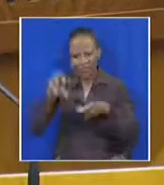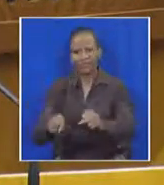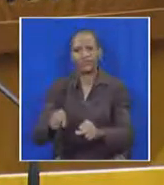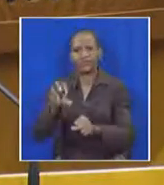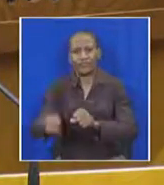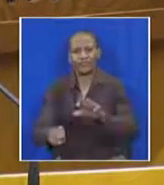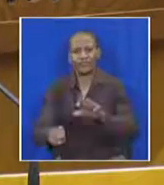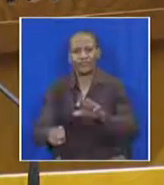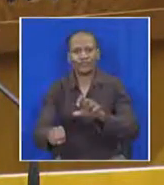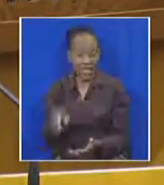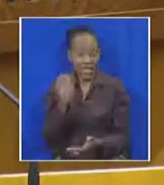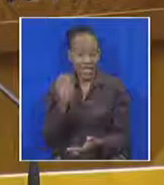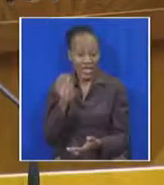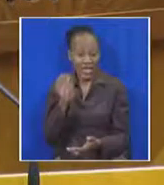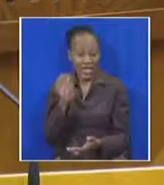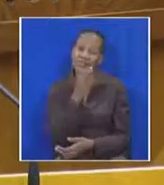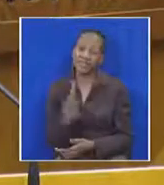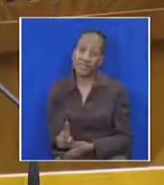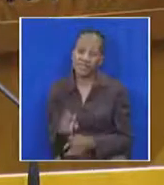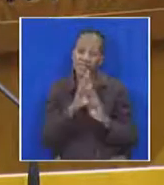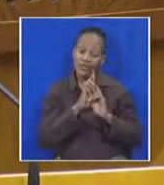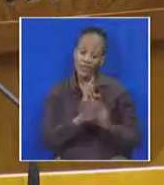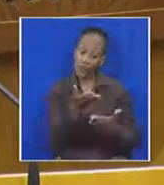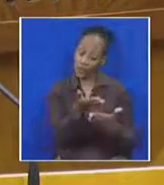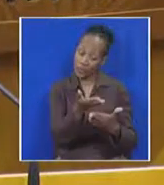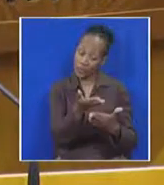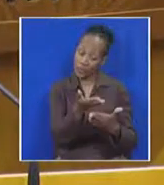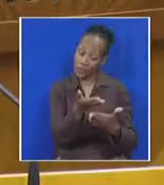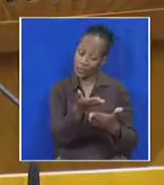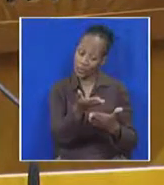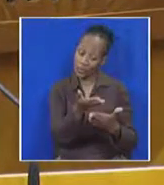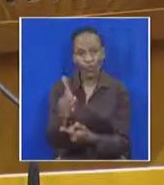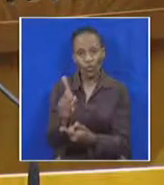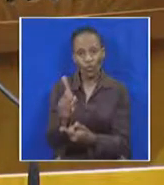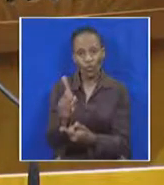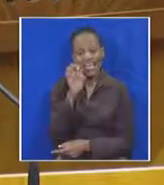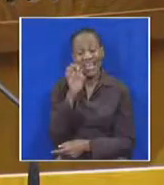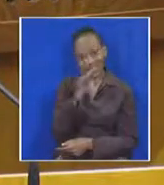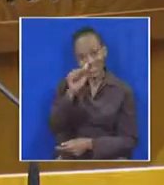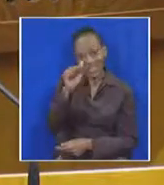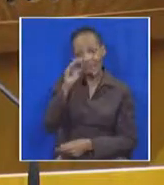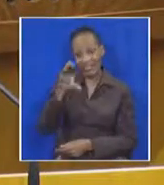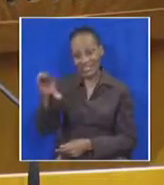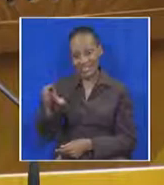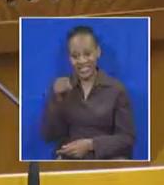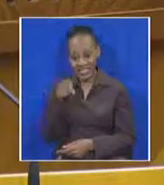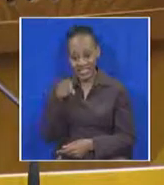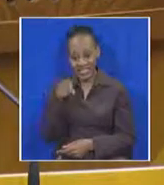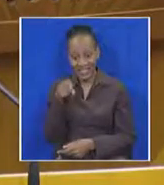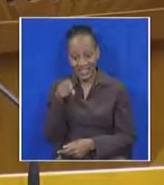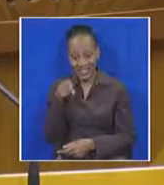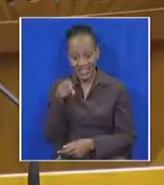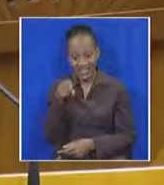The EFF made the point that the report must make the point that the SABC was at the heart of